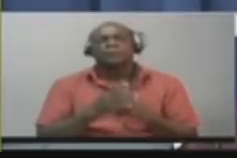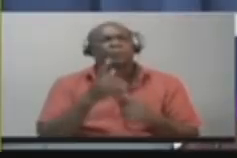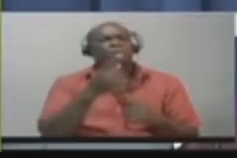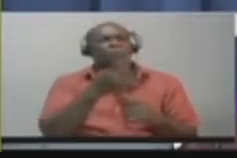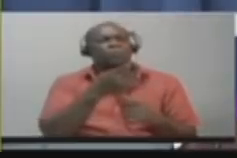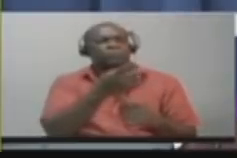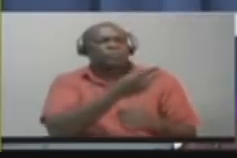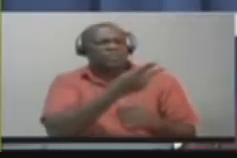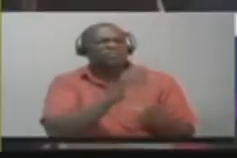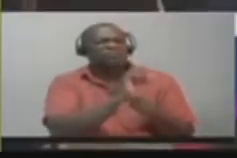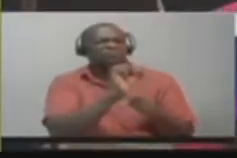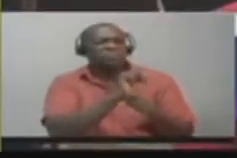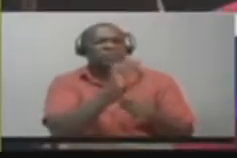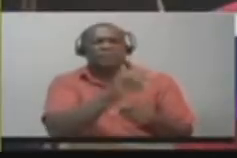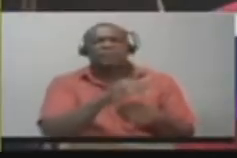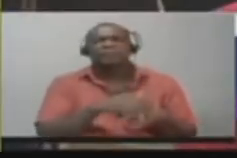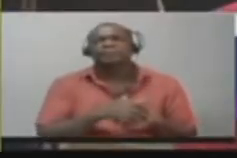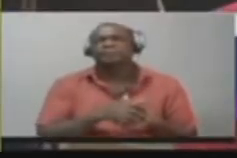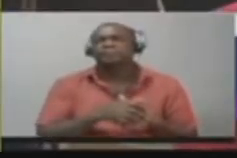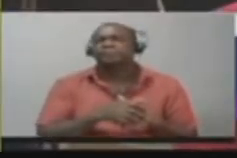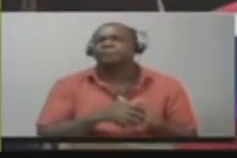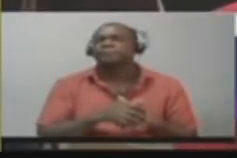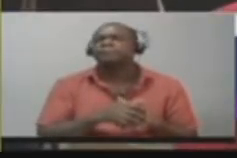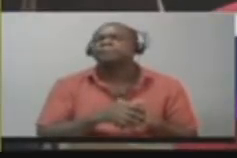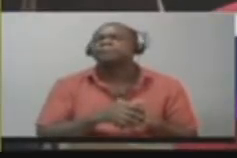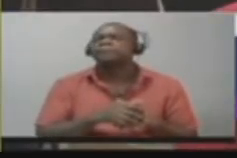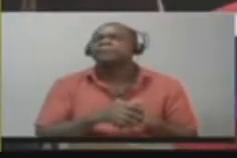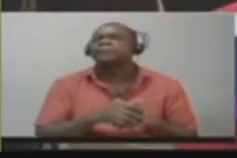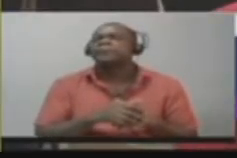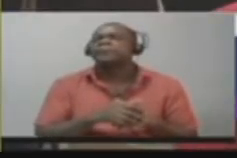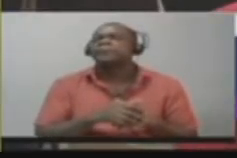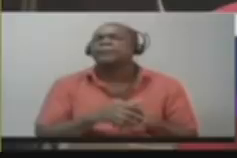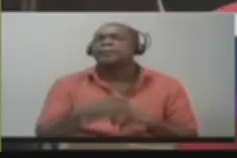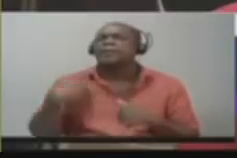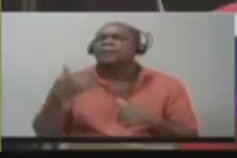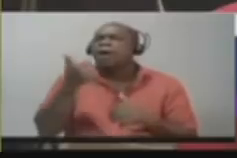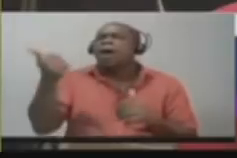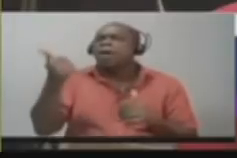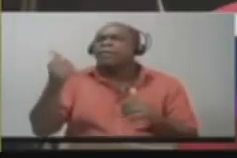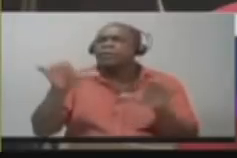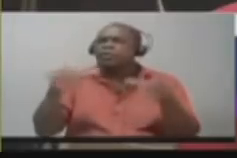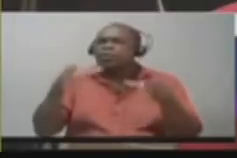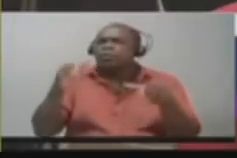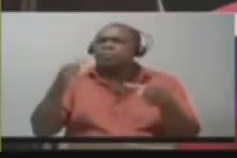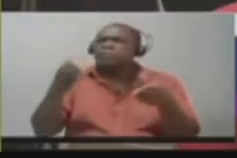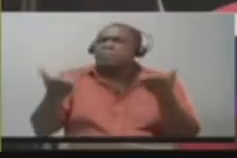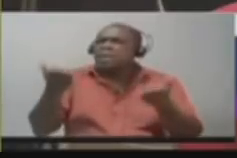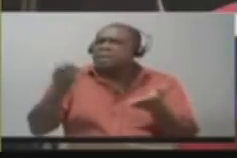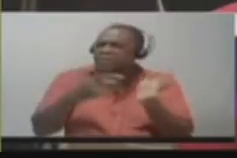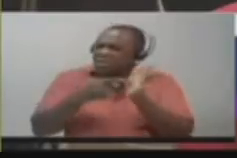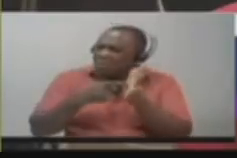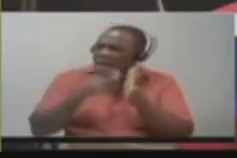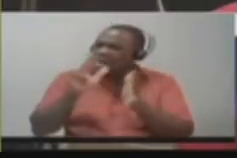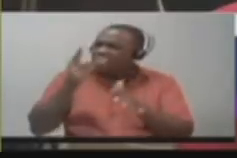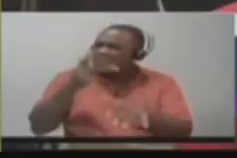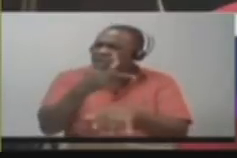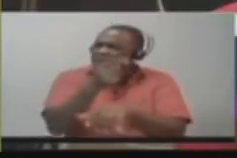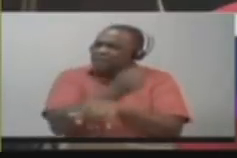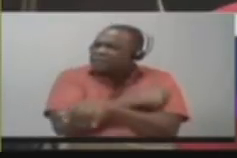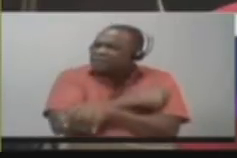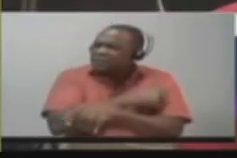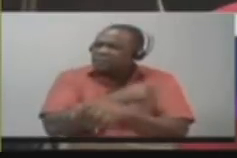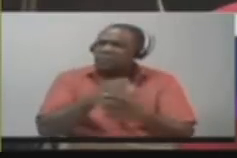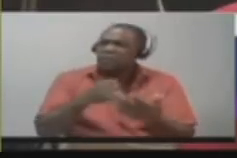Minister, sorry, are there any groups that might require like a third vaccination shot? The reason I ask is because there was someone who reached out to me